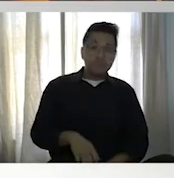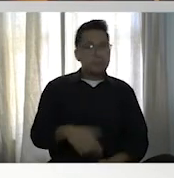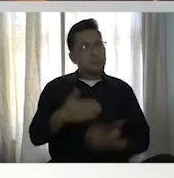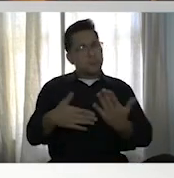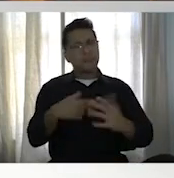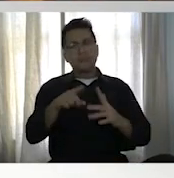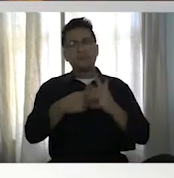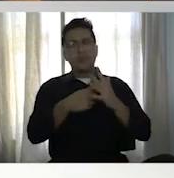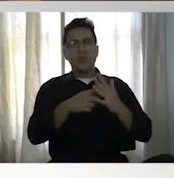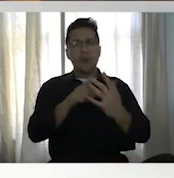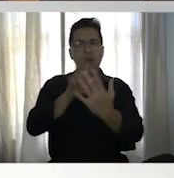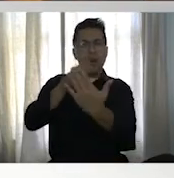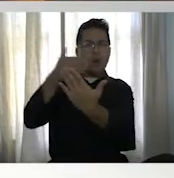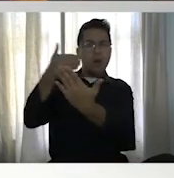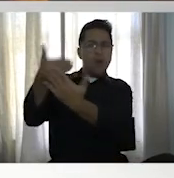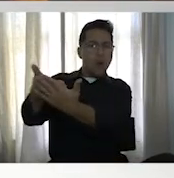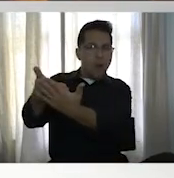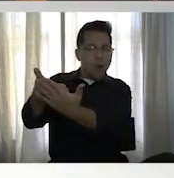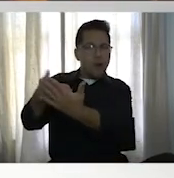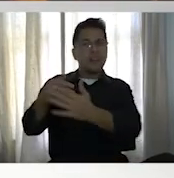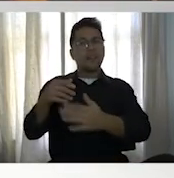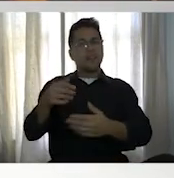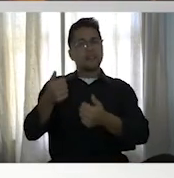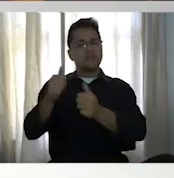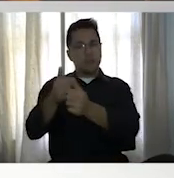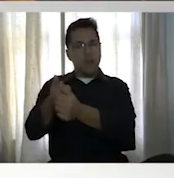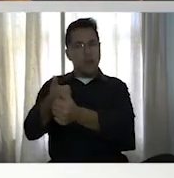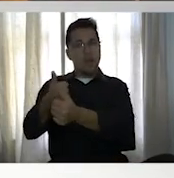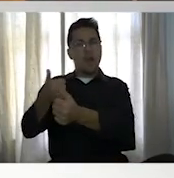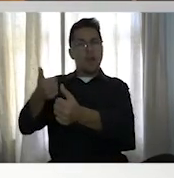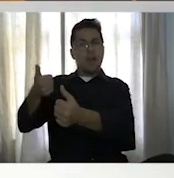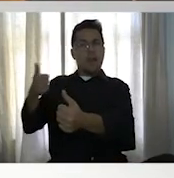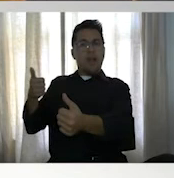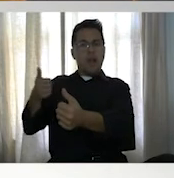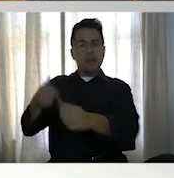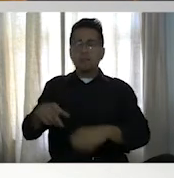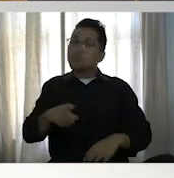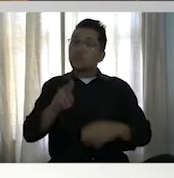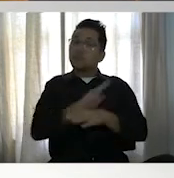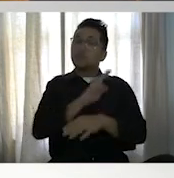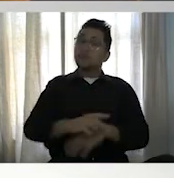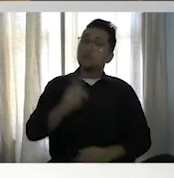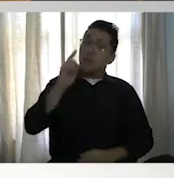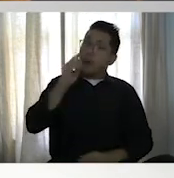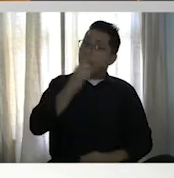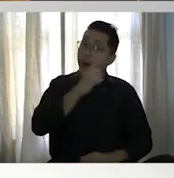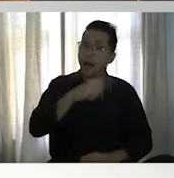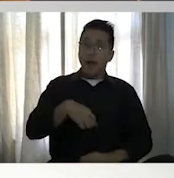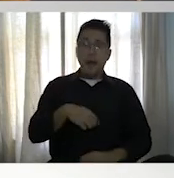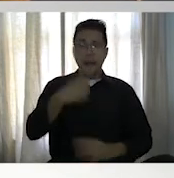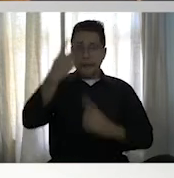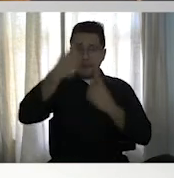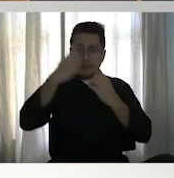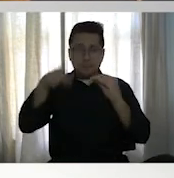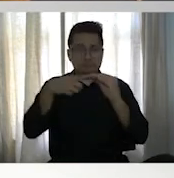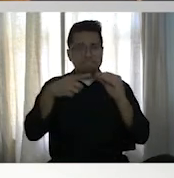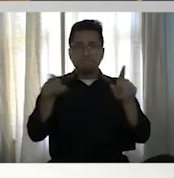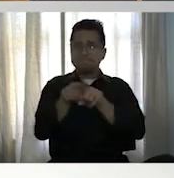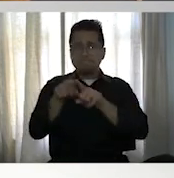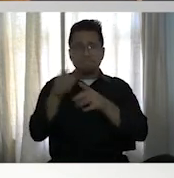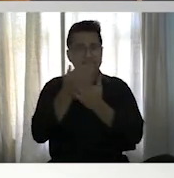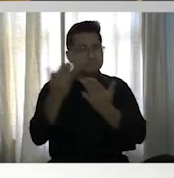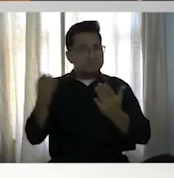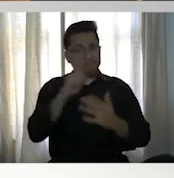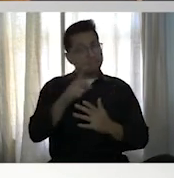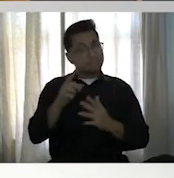close up and then eventually, fade yourself back. But using your eyes and being in the same place, thinking about the same thing is a